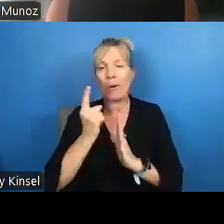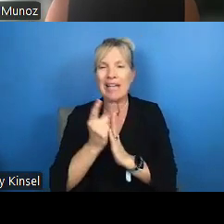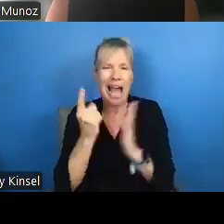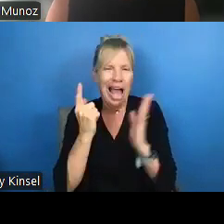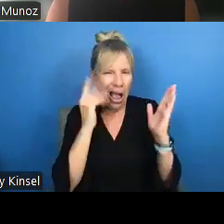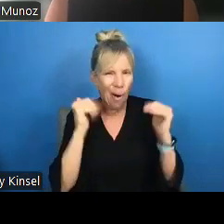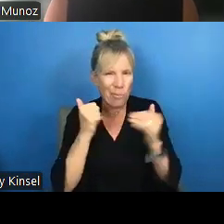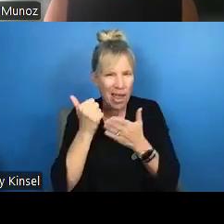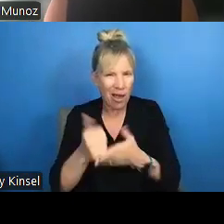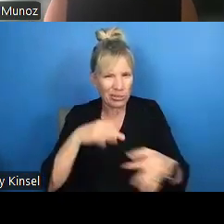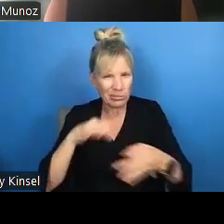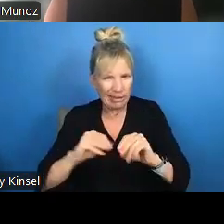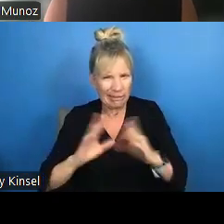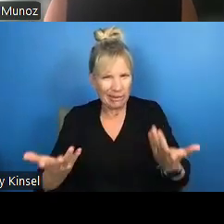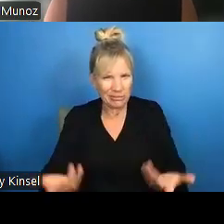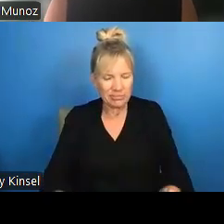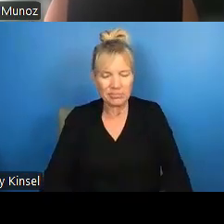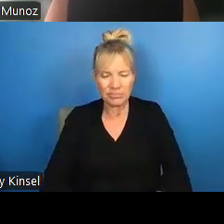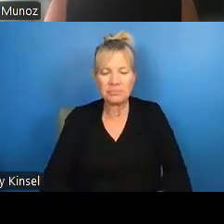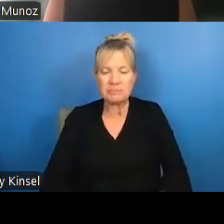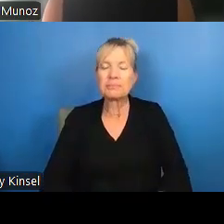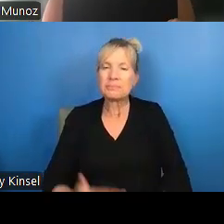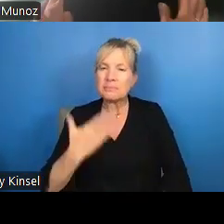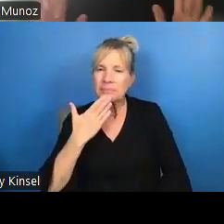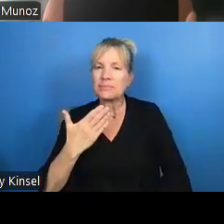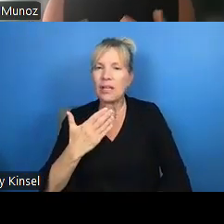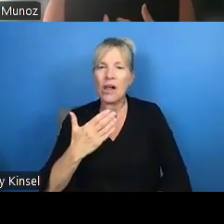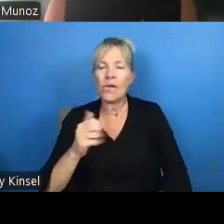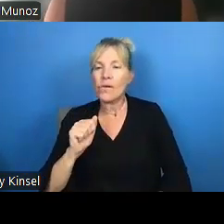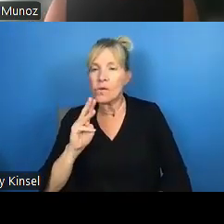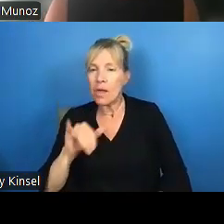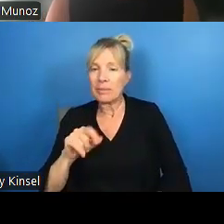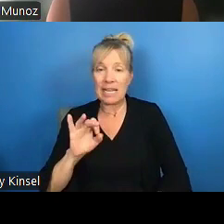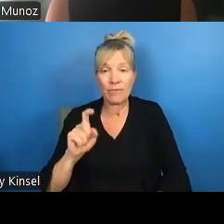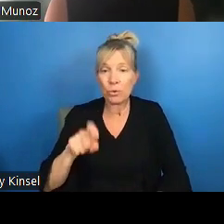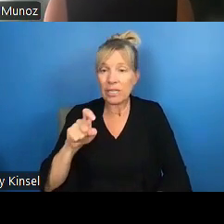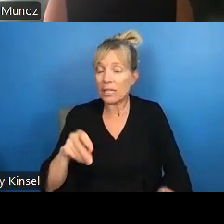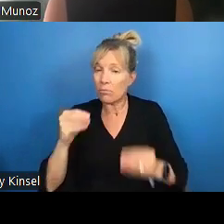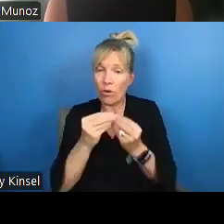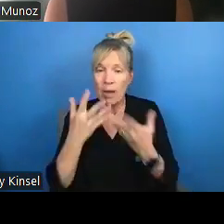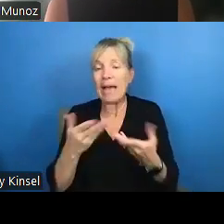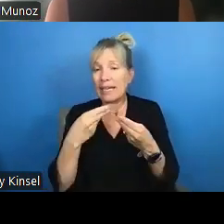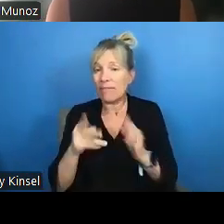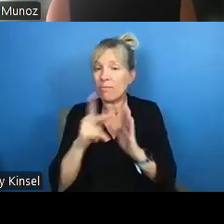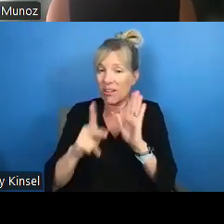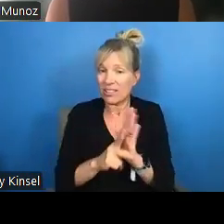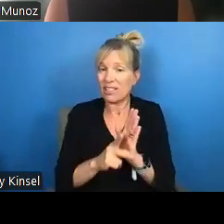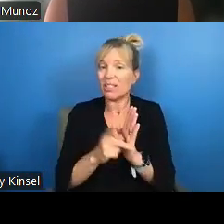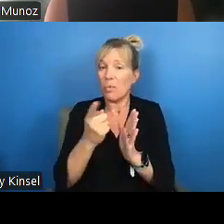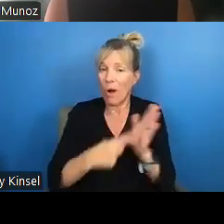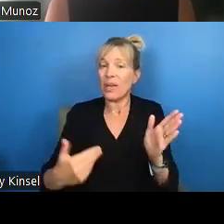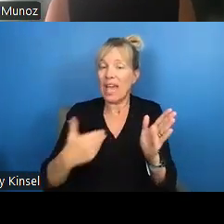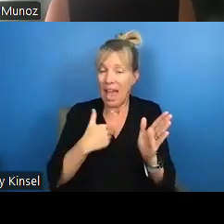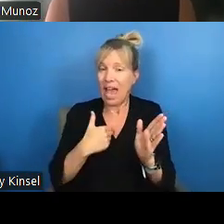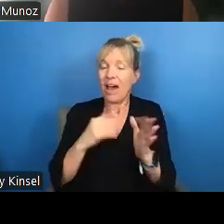that's helpful. Thank you, Amy. If needed, I can provide some of the policies that we have too, specifically